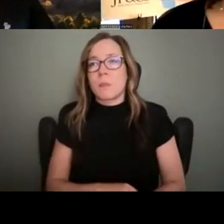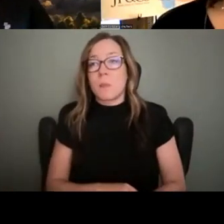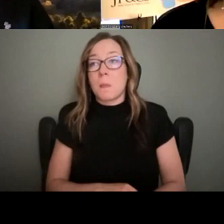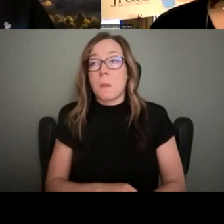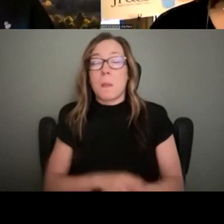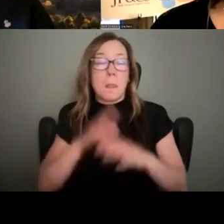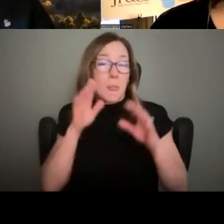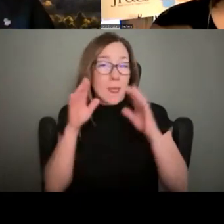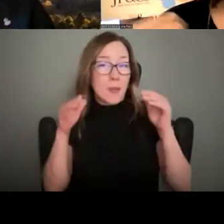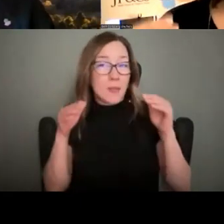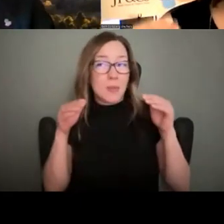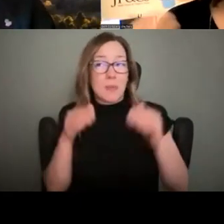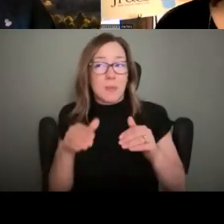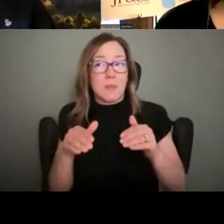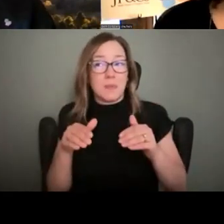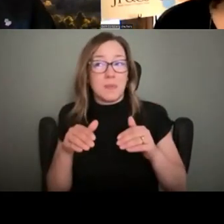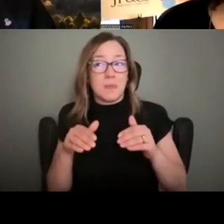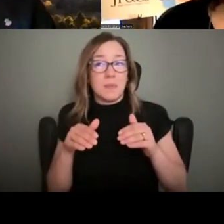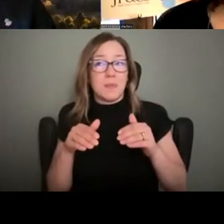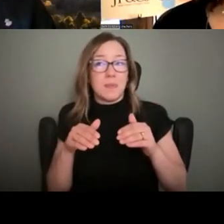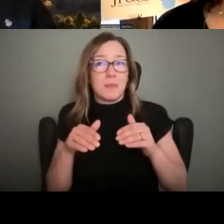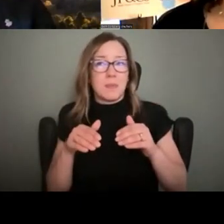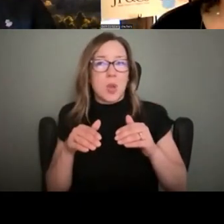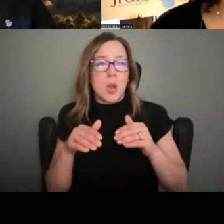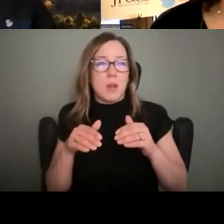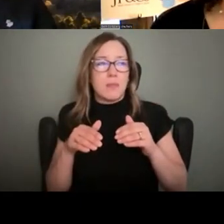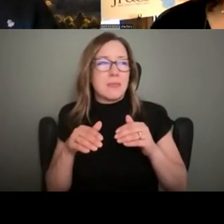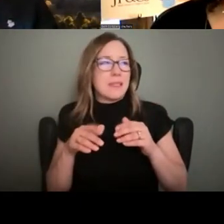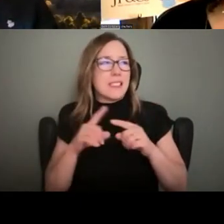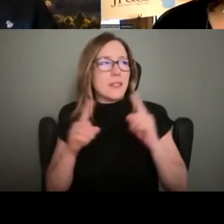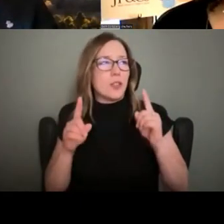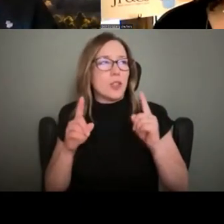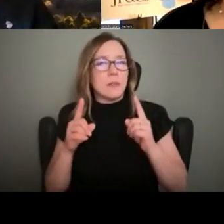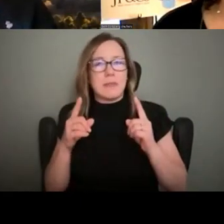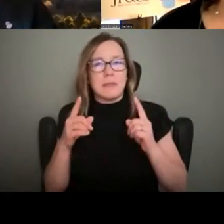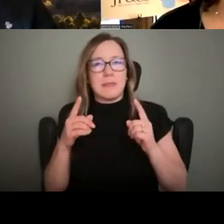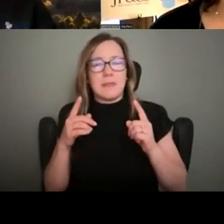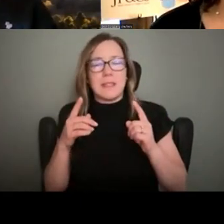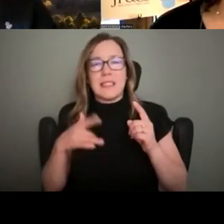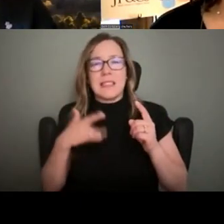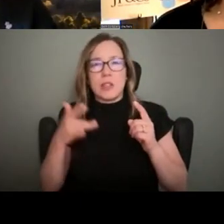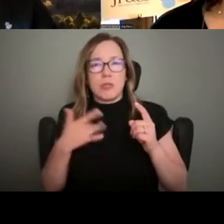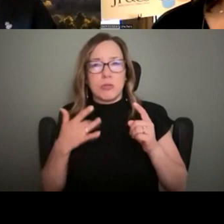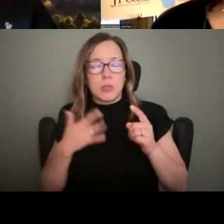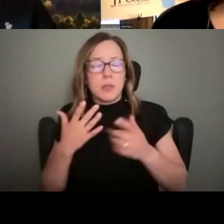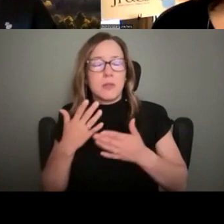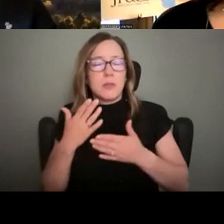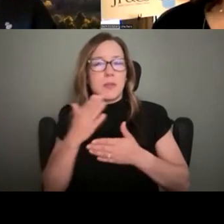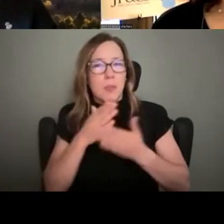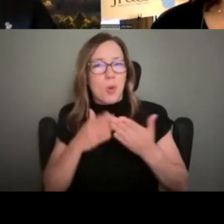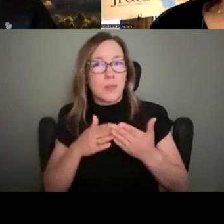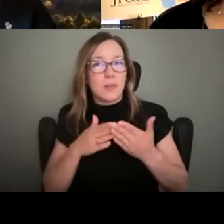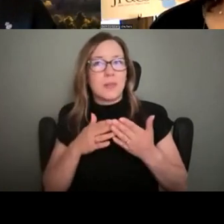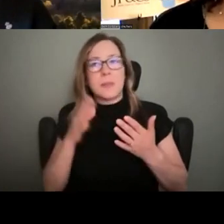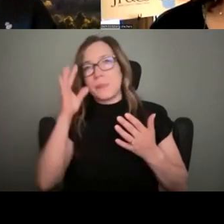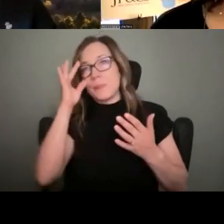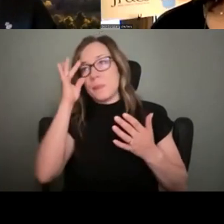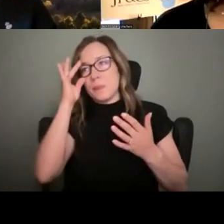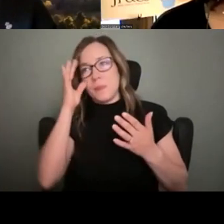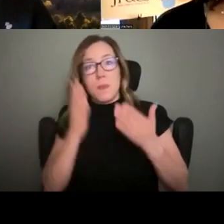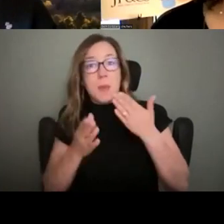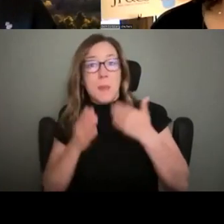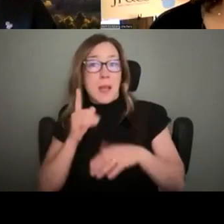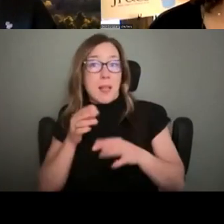in different sensory components so that people can participate, even if, let's say, language is